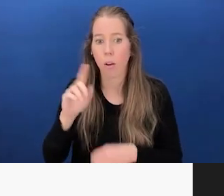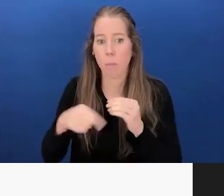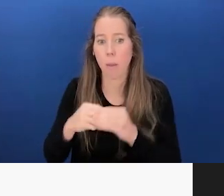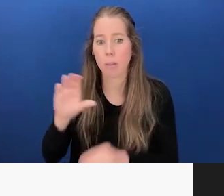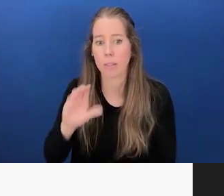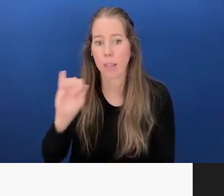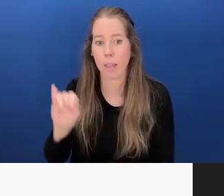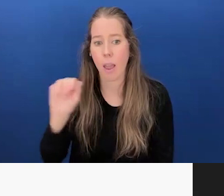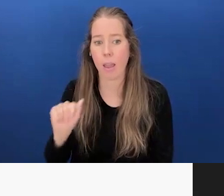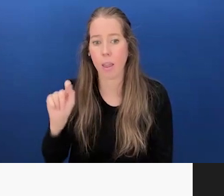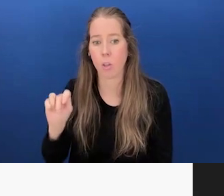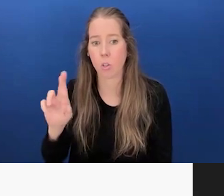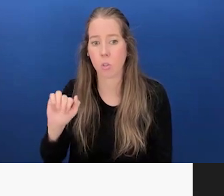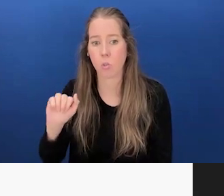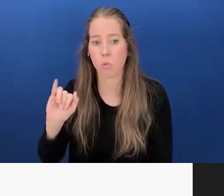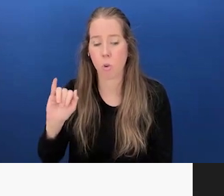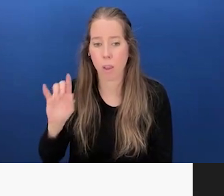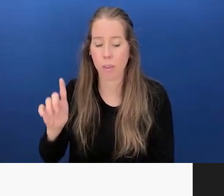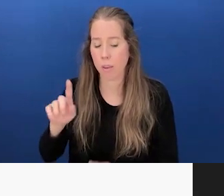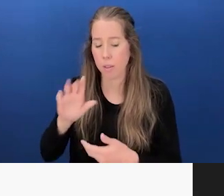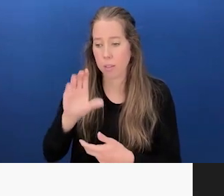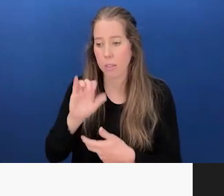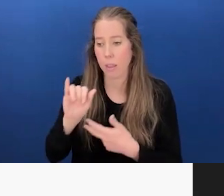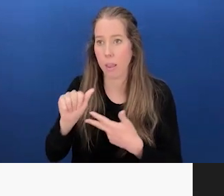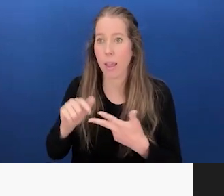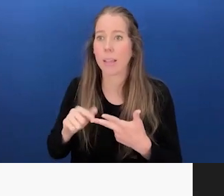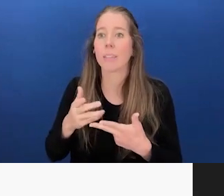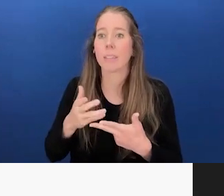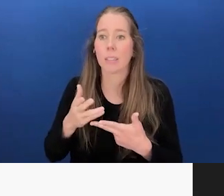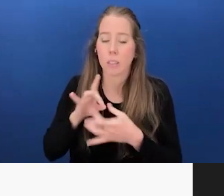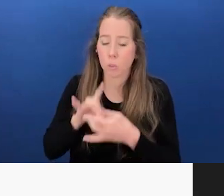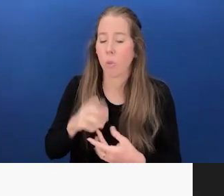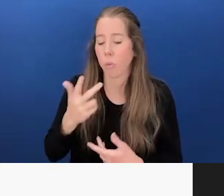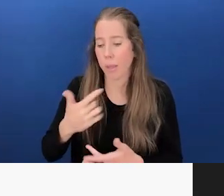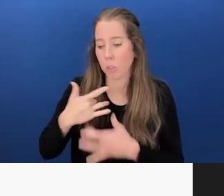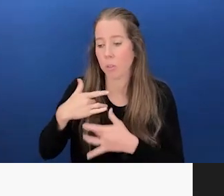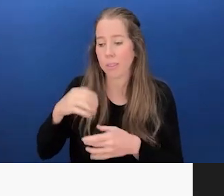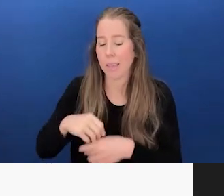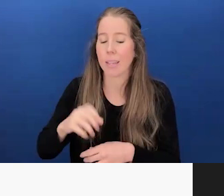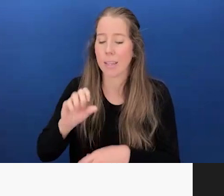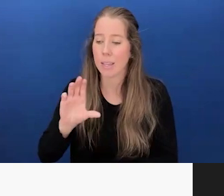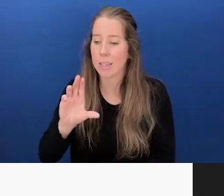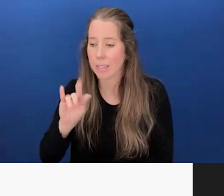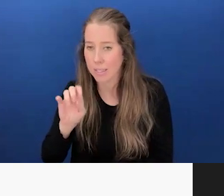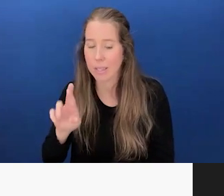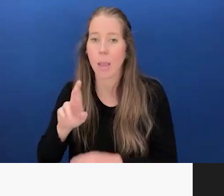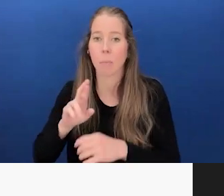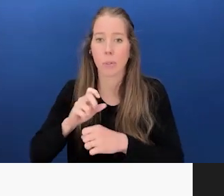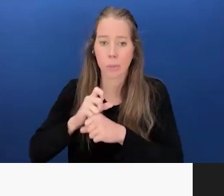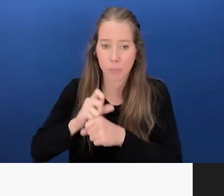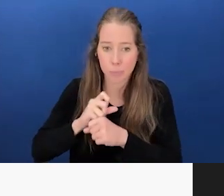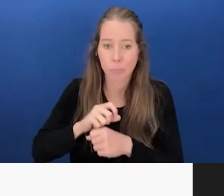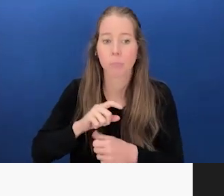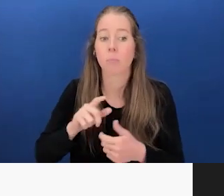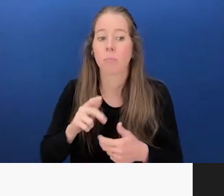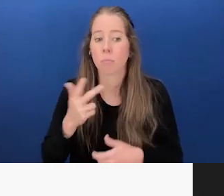know CIA stand for 3 different concerns in cybersecurity. So I want to generate 3 discussion